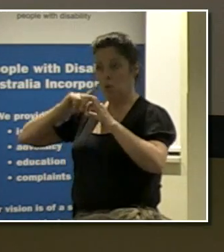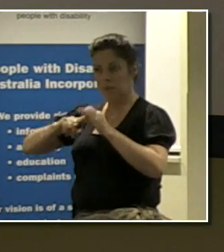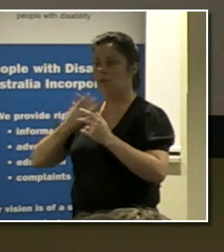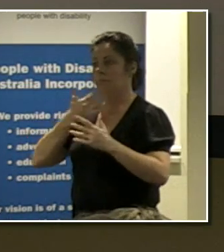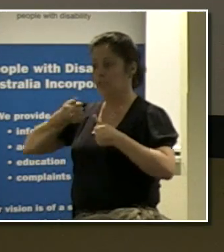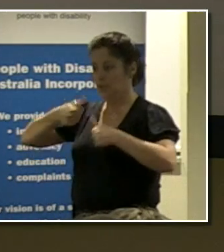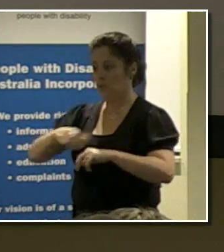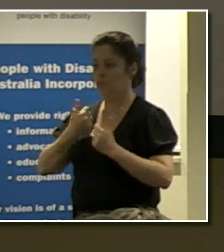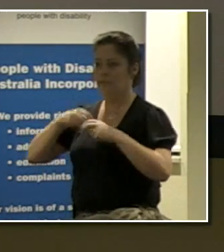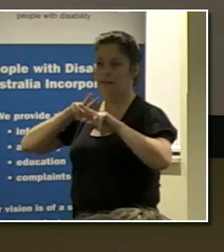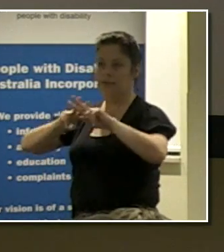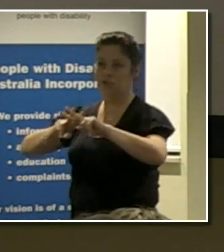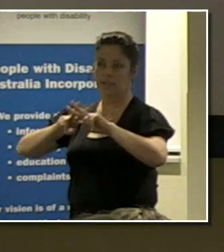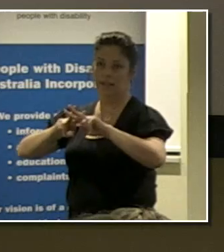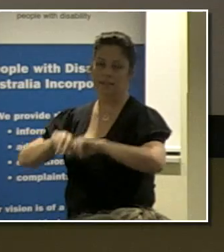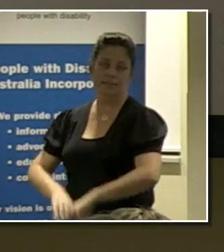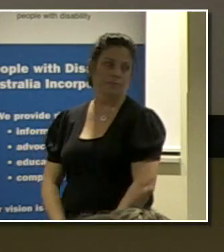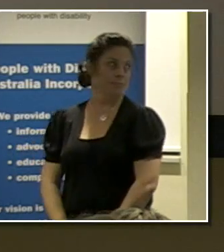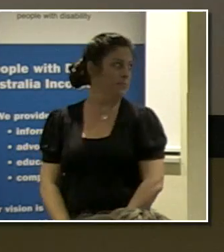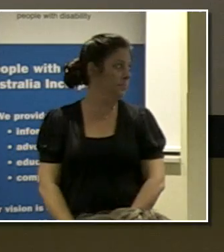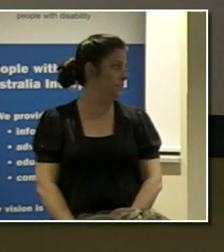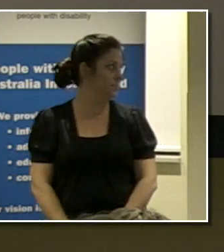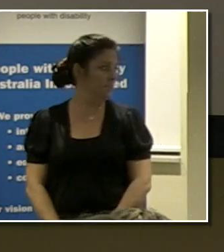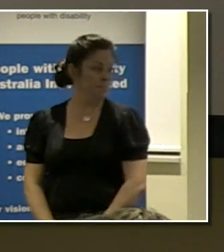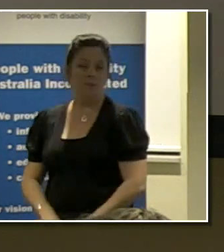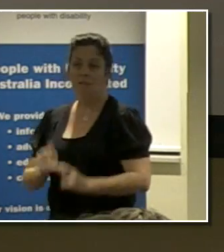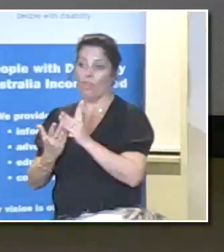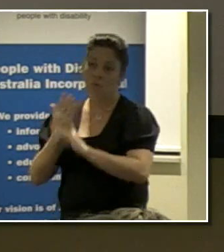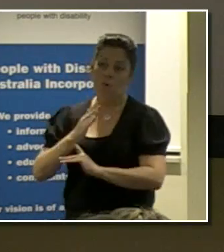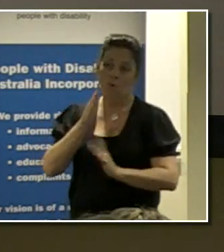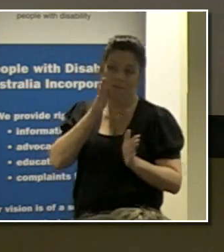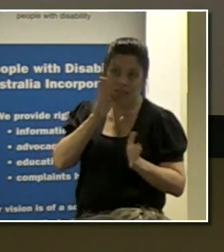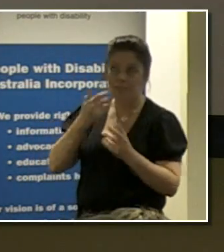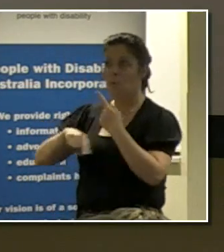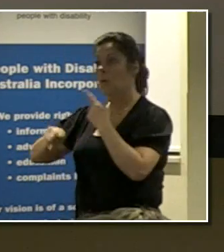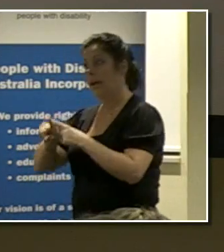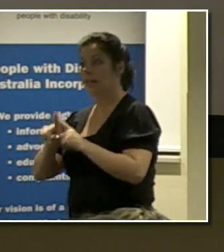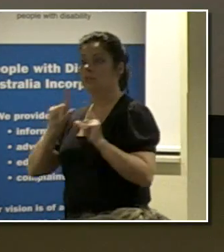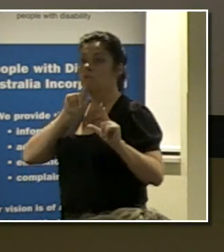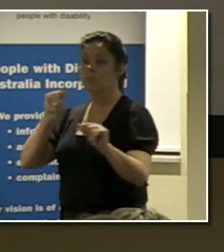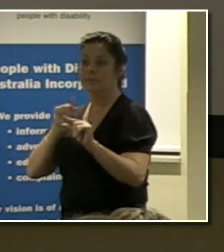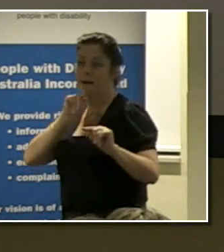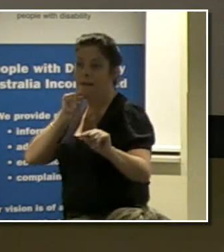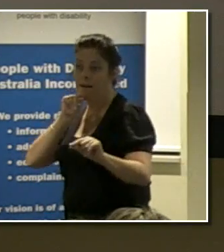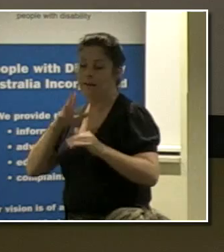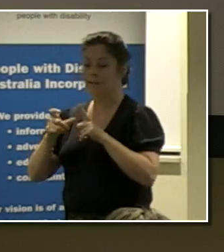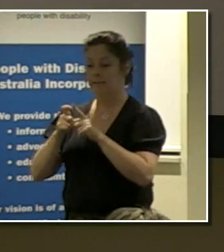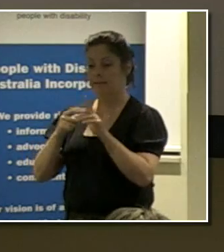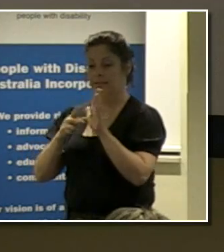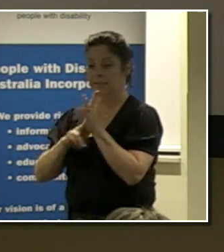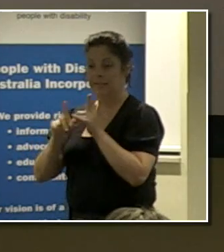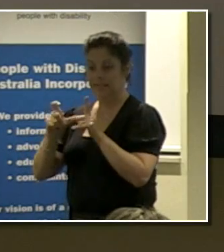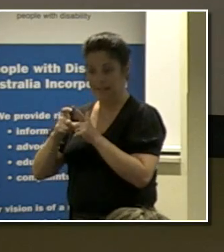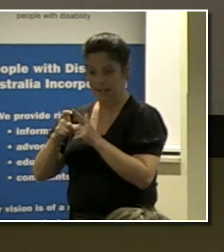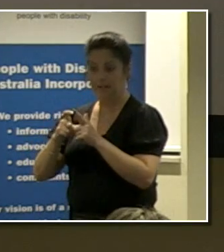please lodge those via Twitter and Facebook. What we have an agreement from David is that if